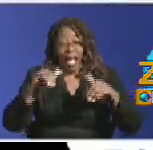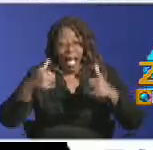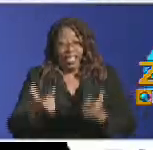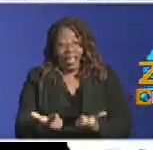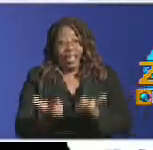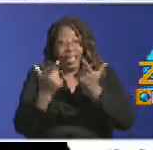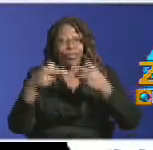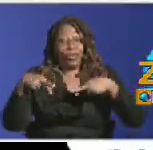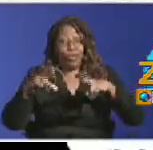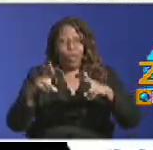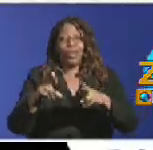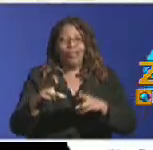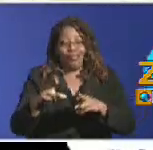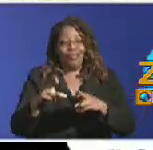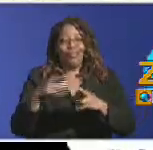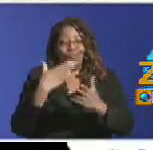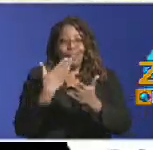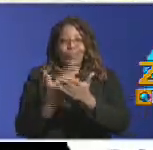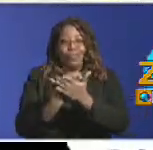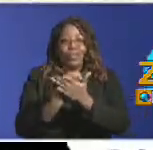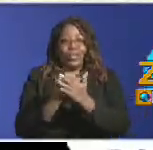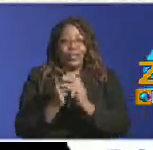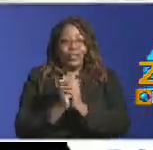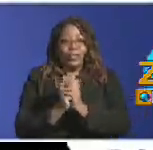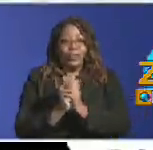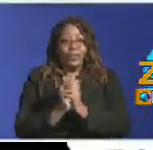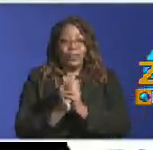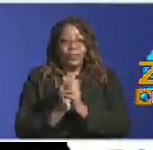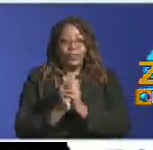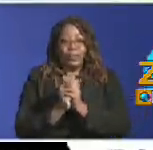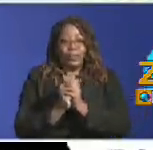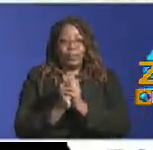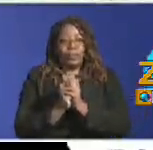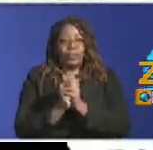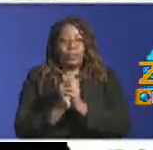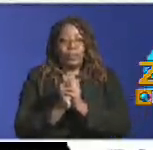is definitely working. Lloyd Allen, ZNS Network News.